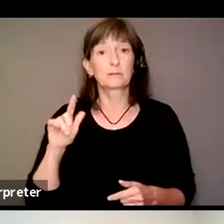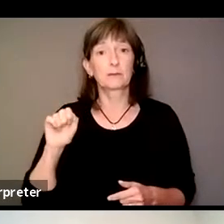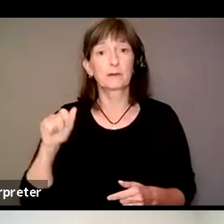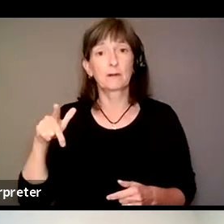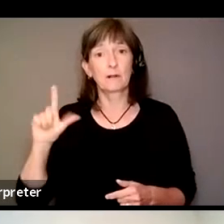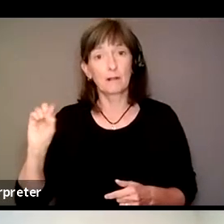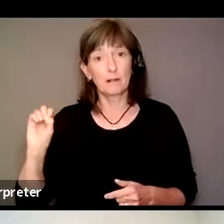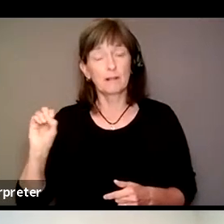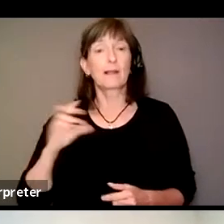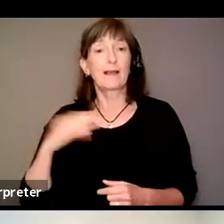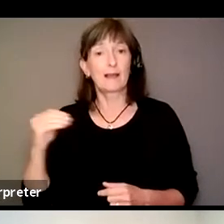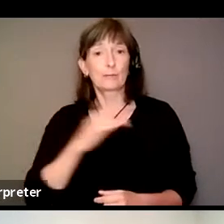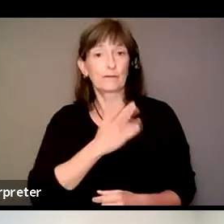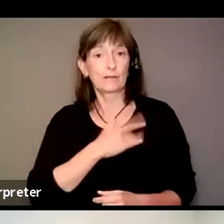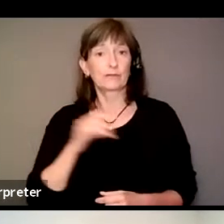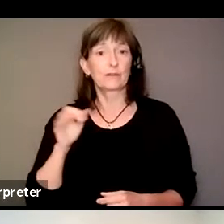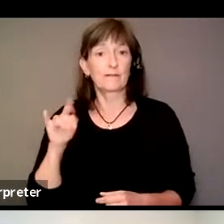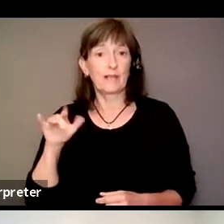and Provincial Affairs.